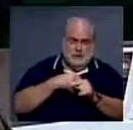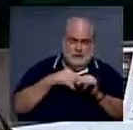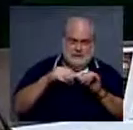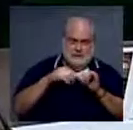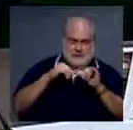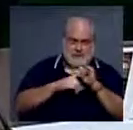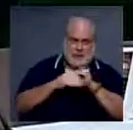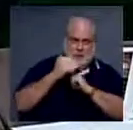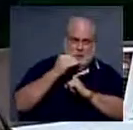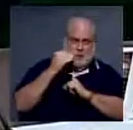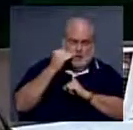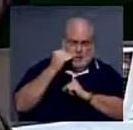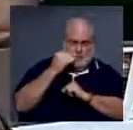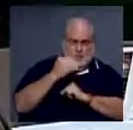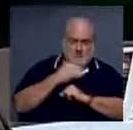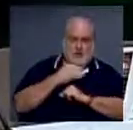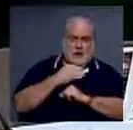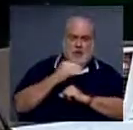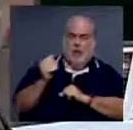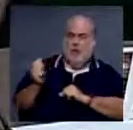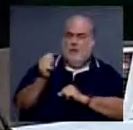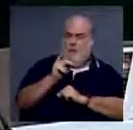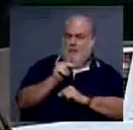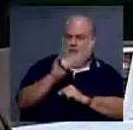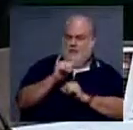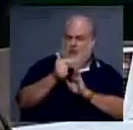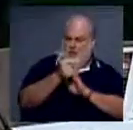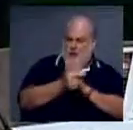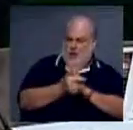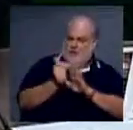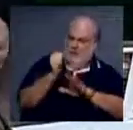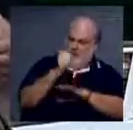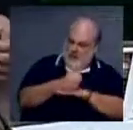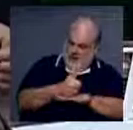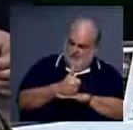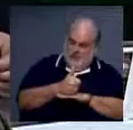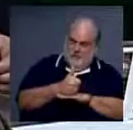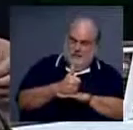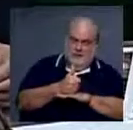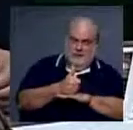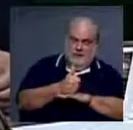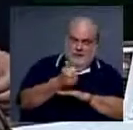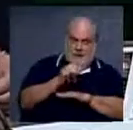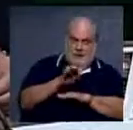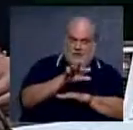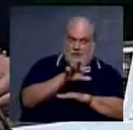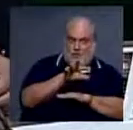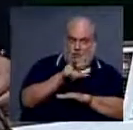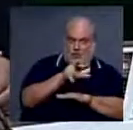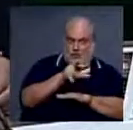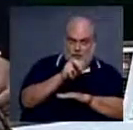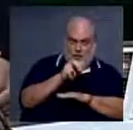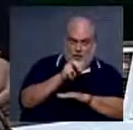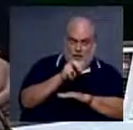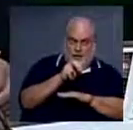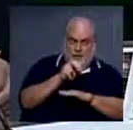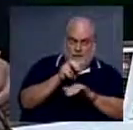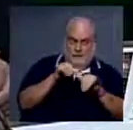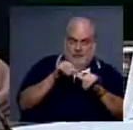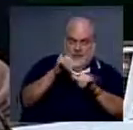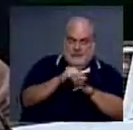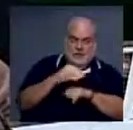home. I would like for you to go back and look at those laws that we enacted, and maybe we need to make them stay